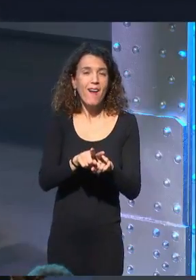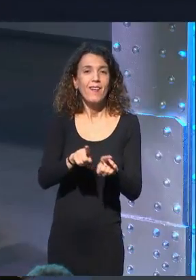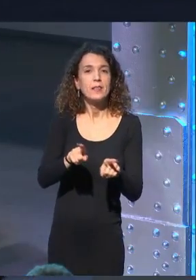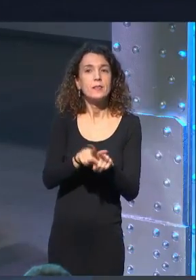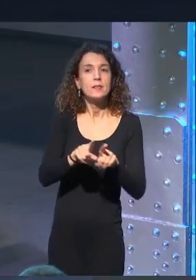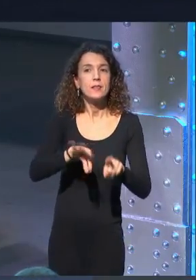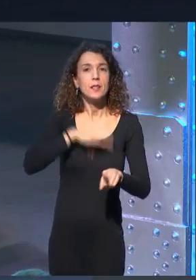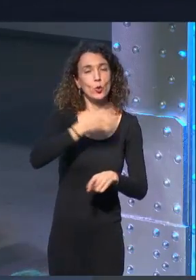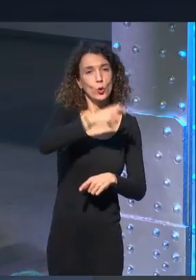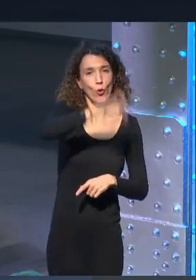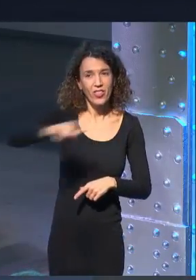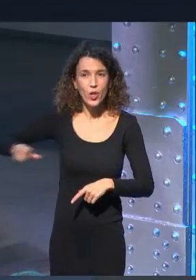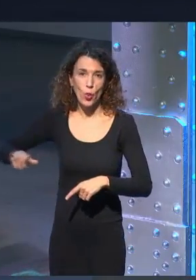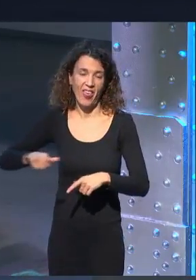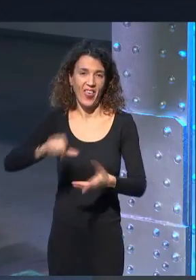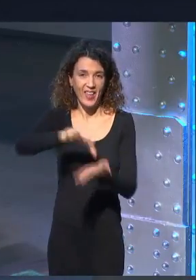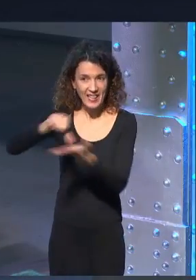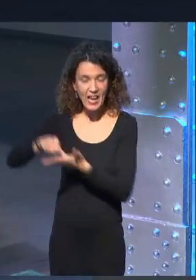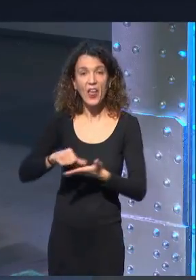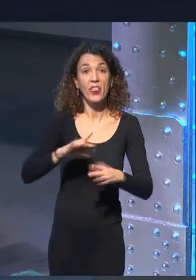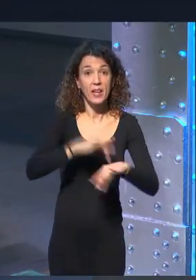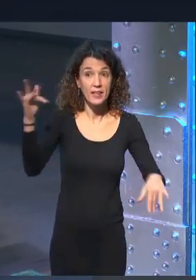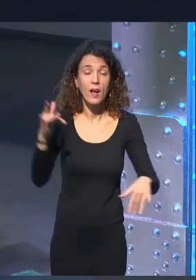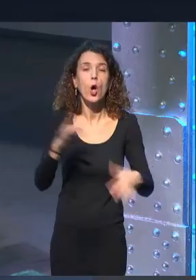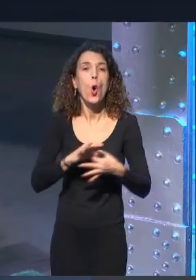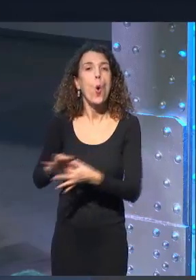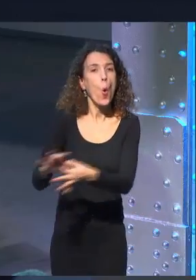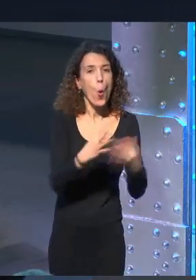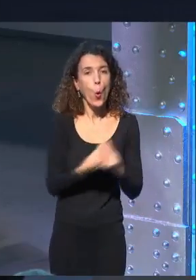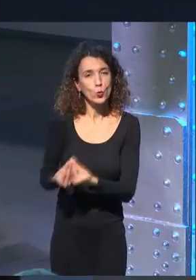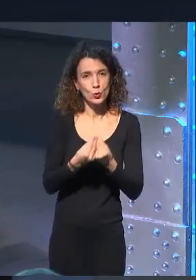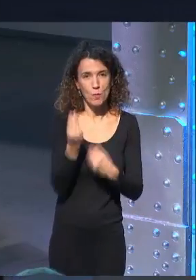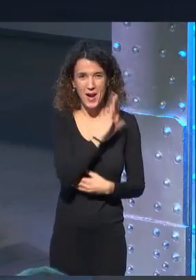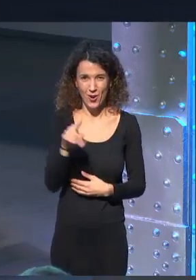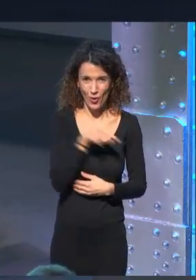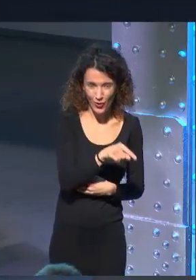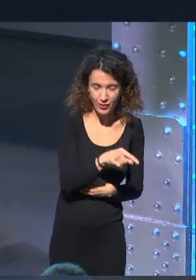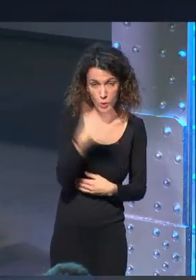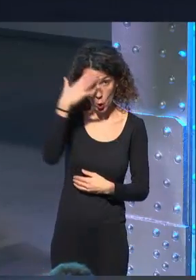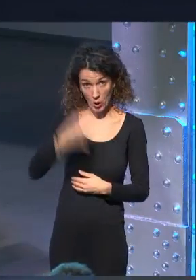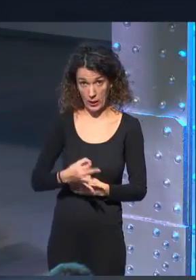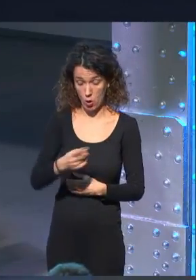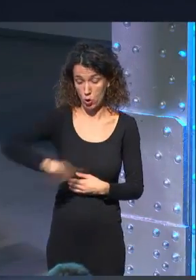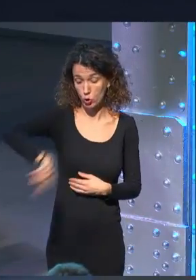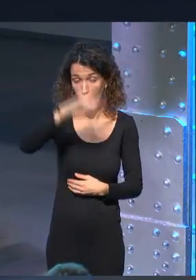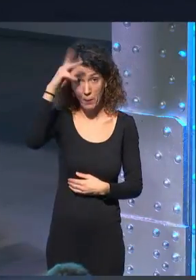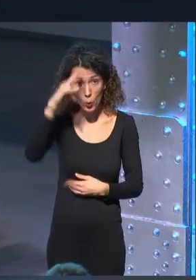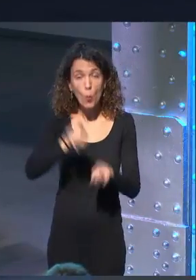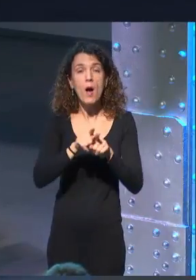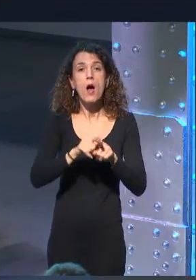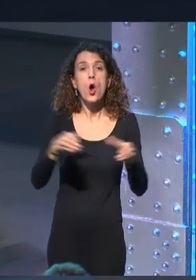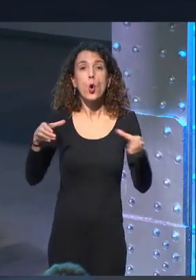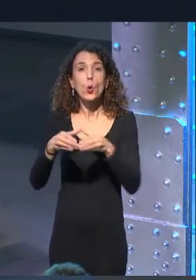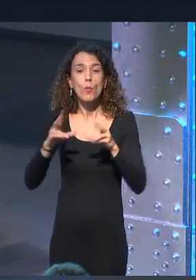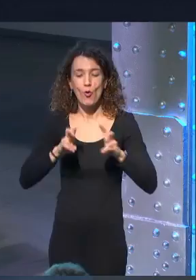it, as the Digital Citizen Institute spirit says, is better together.